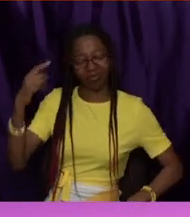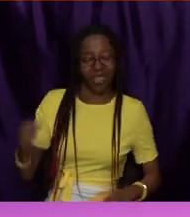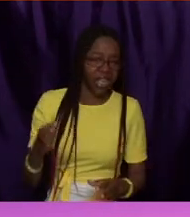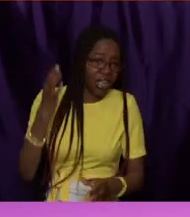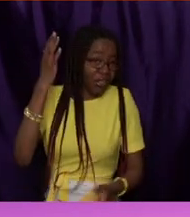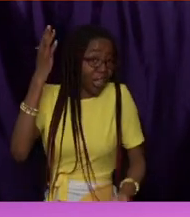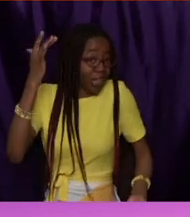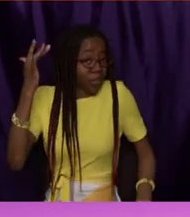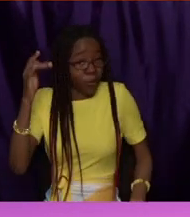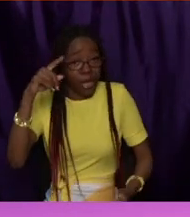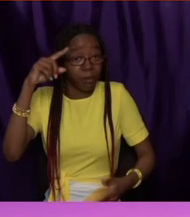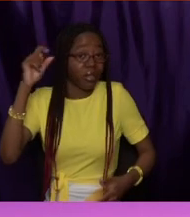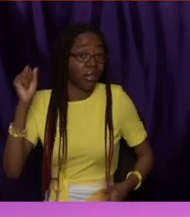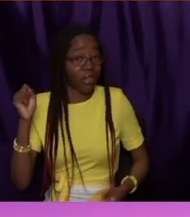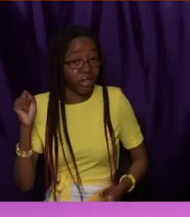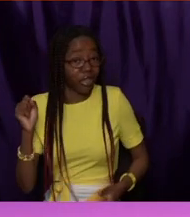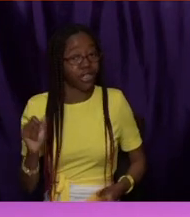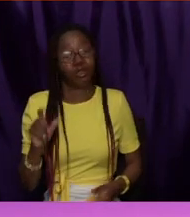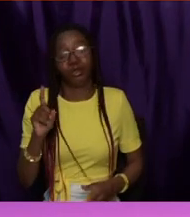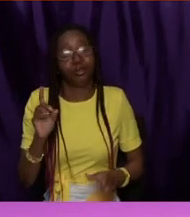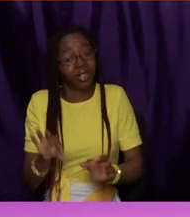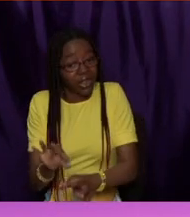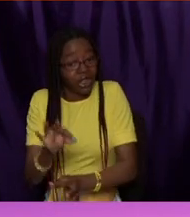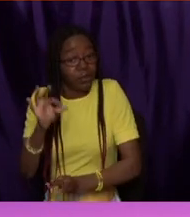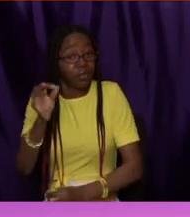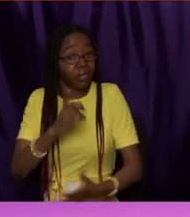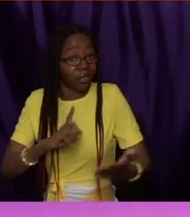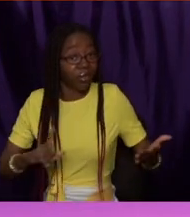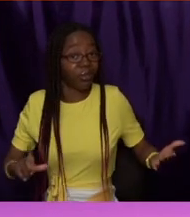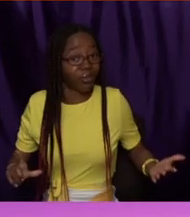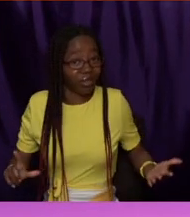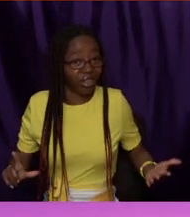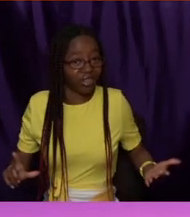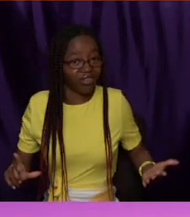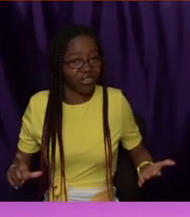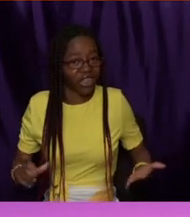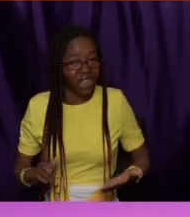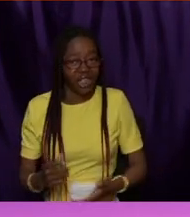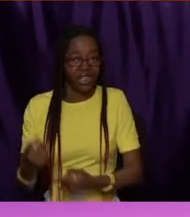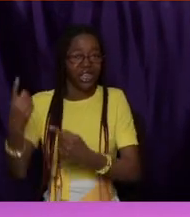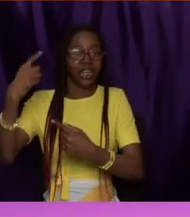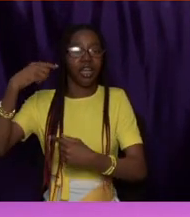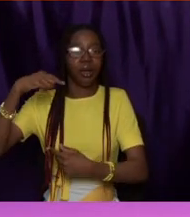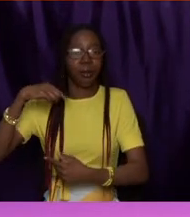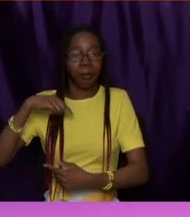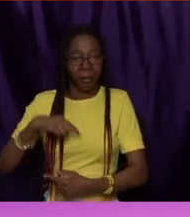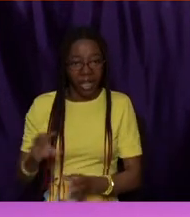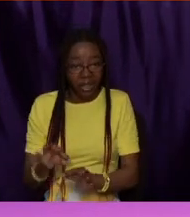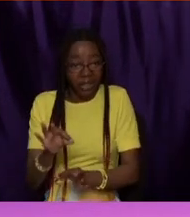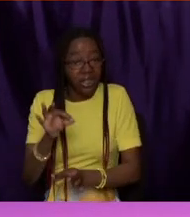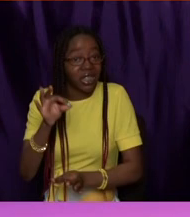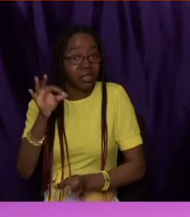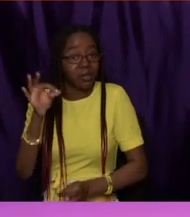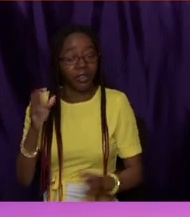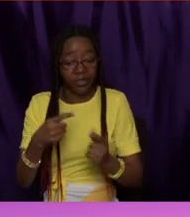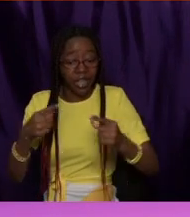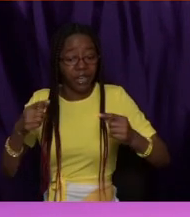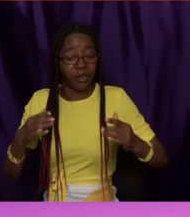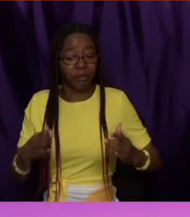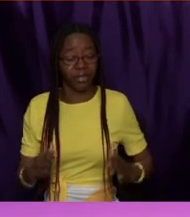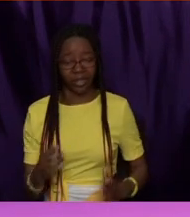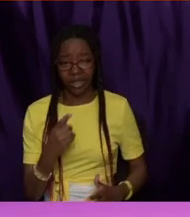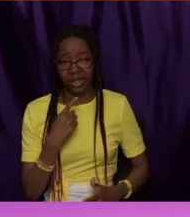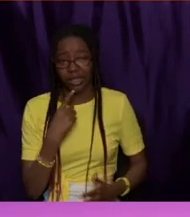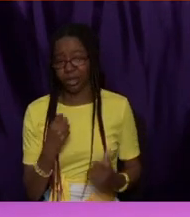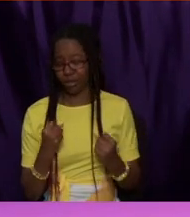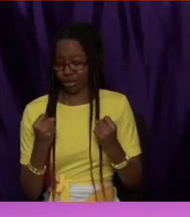That's why, because you need the spirit of the word to combat the spirit of the enemy. God says,